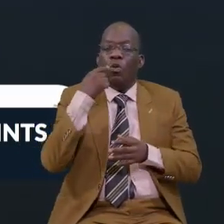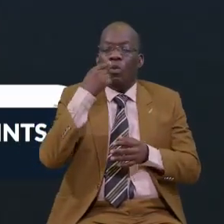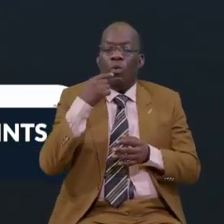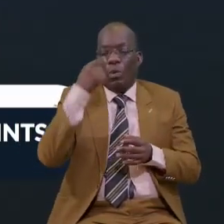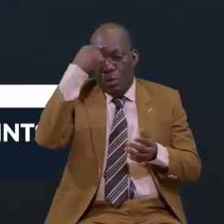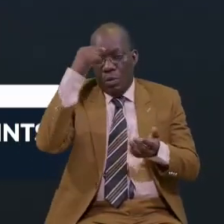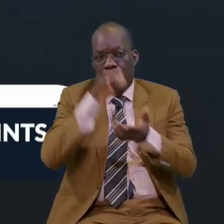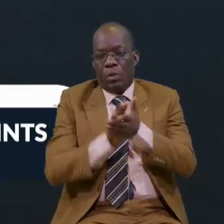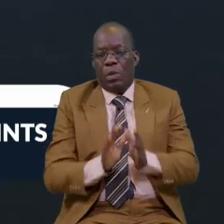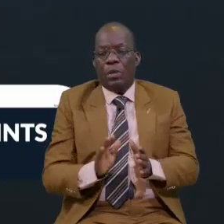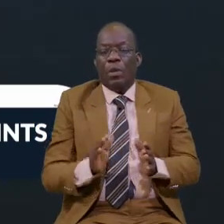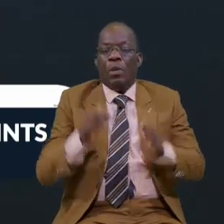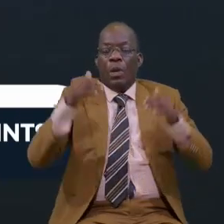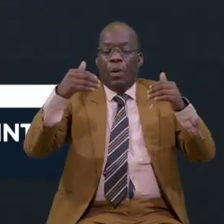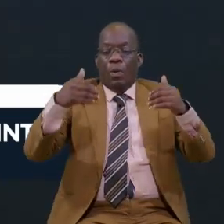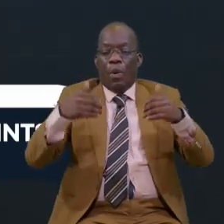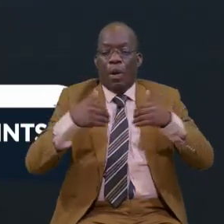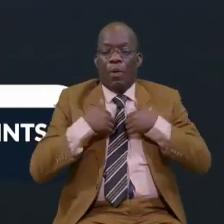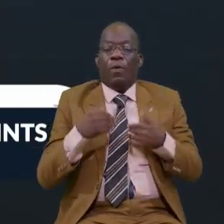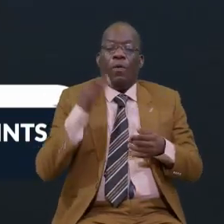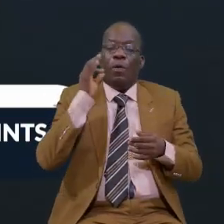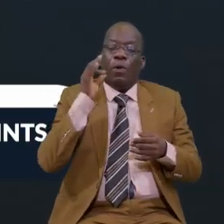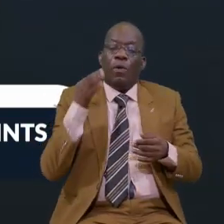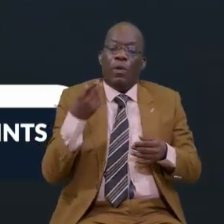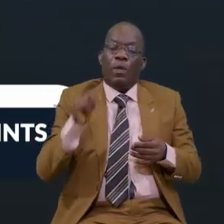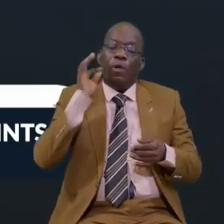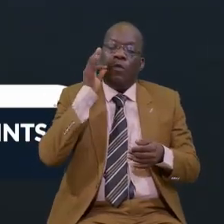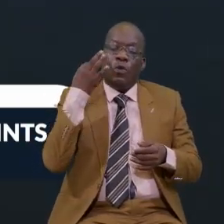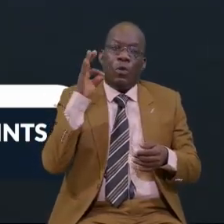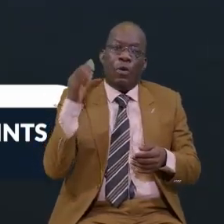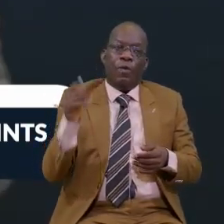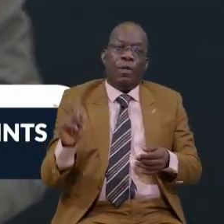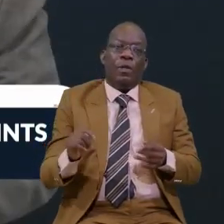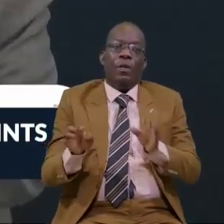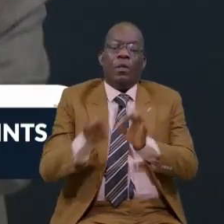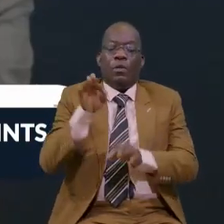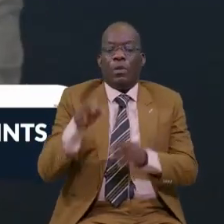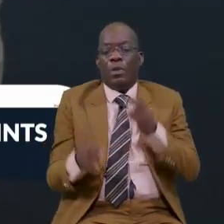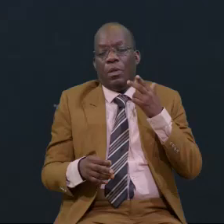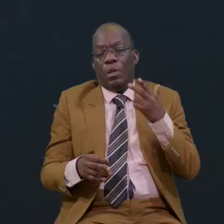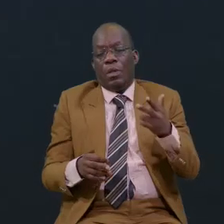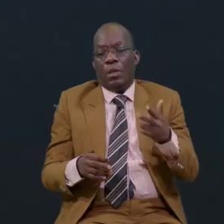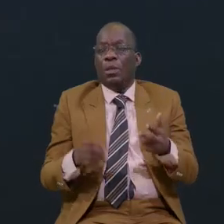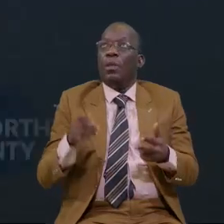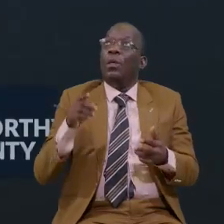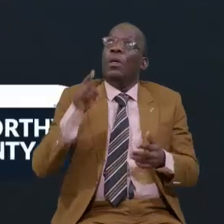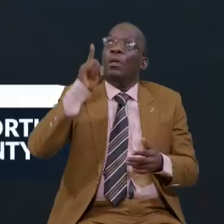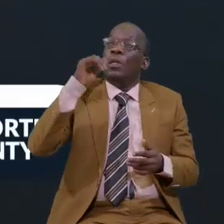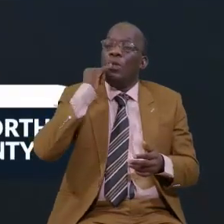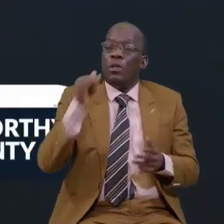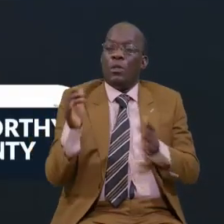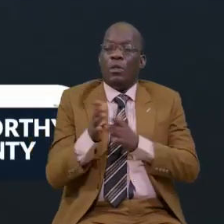bear the fruit of the Spirit. We're looking at number three here. He is Jesus,